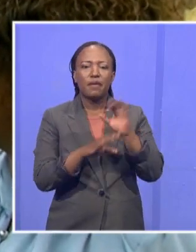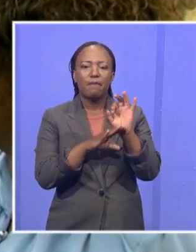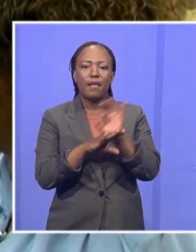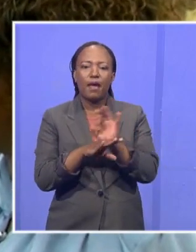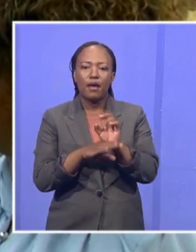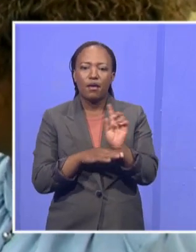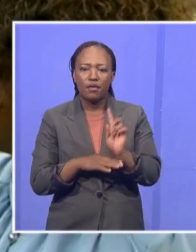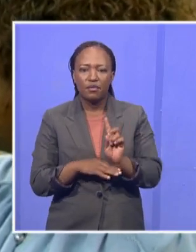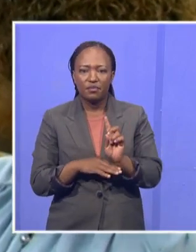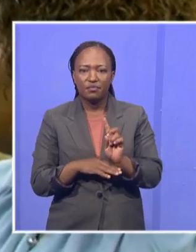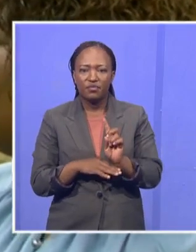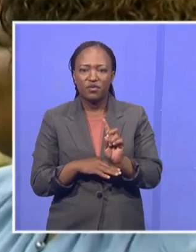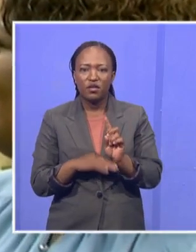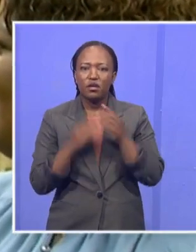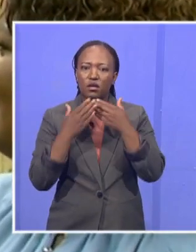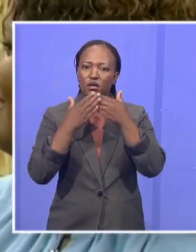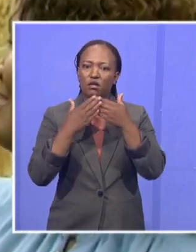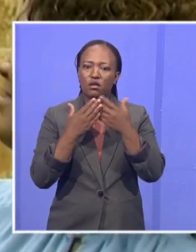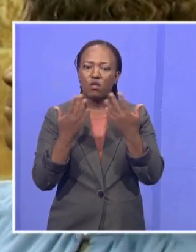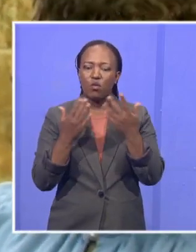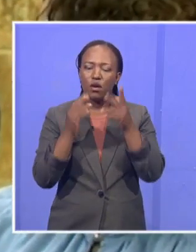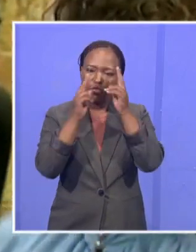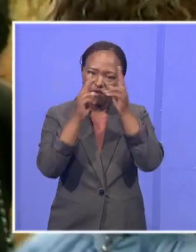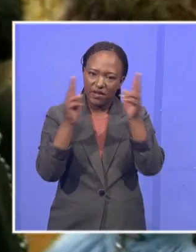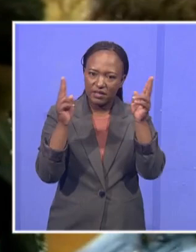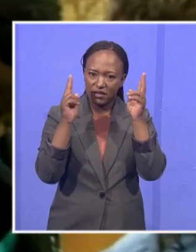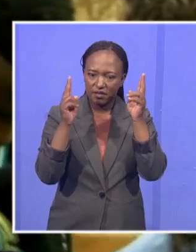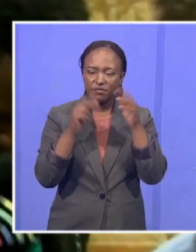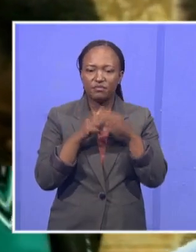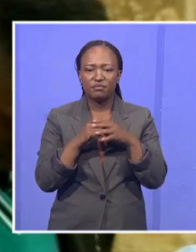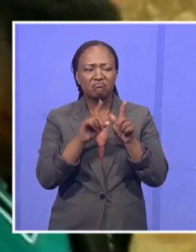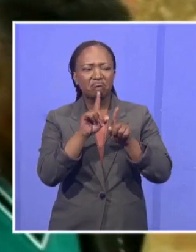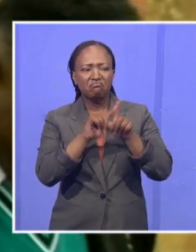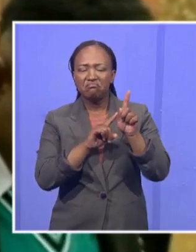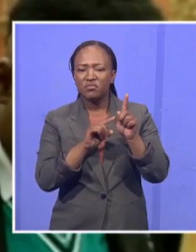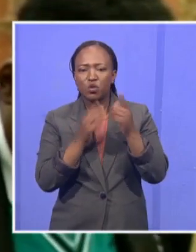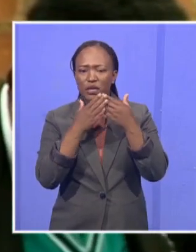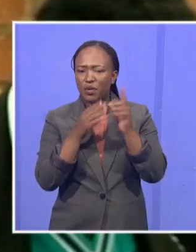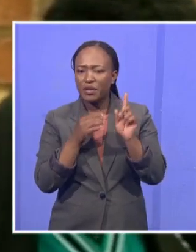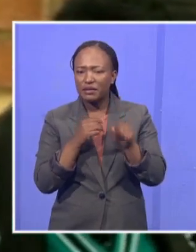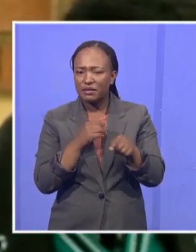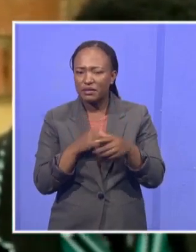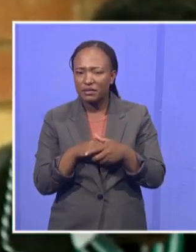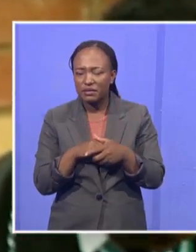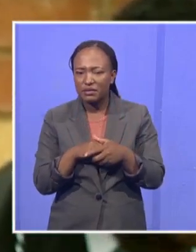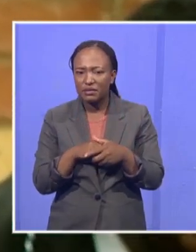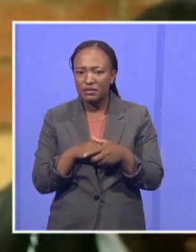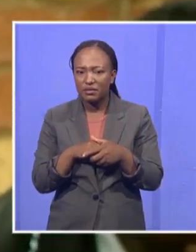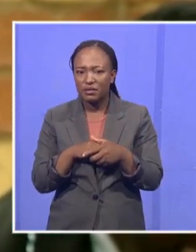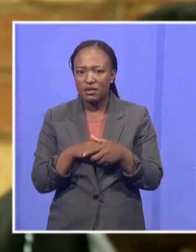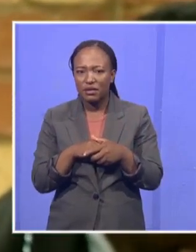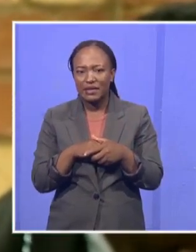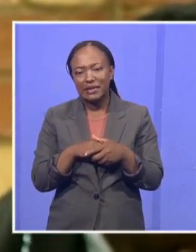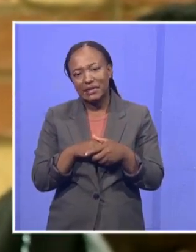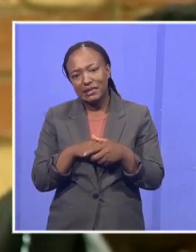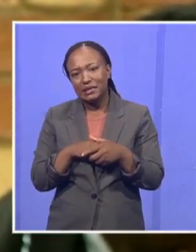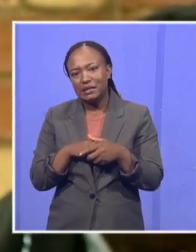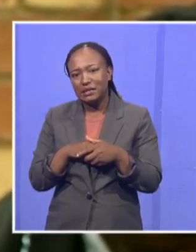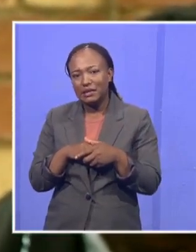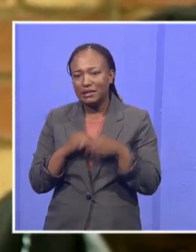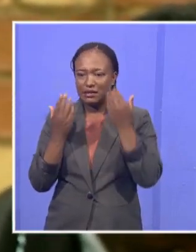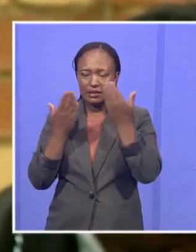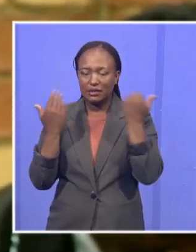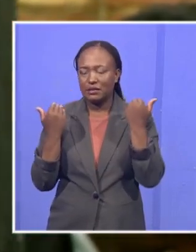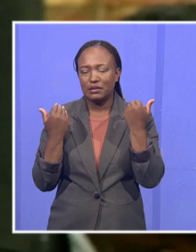to further my studies at the university. Yeah. And what will you be studying? I don't know. I haven't